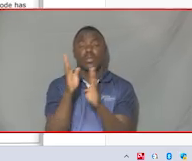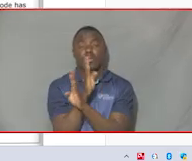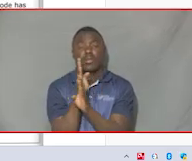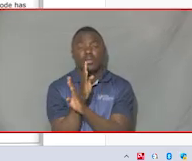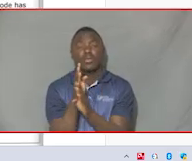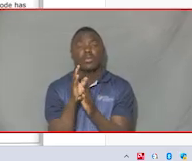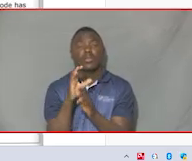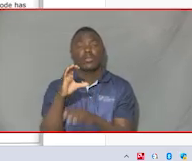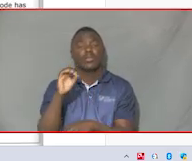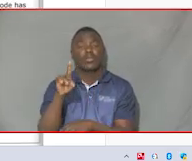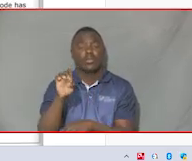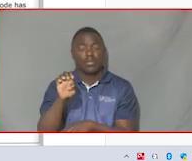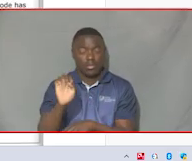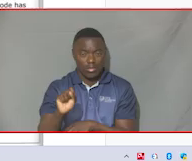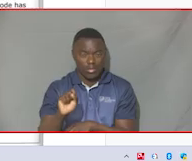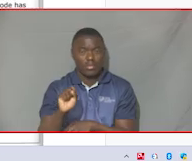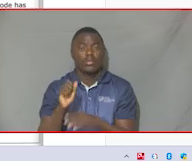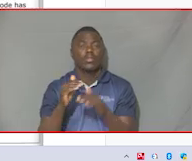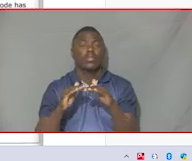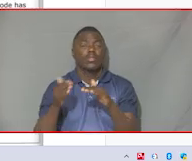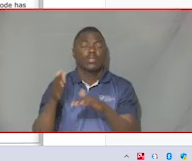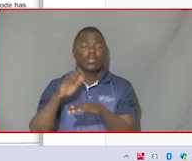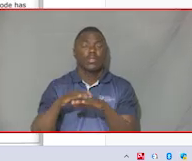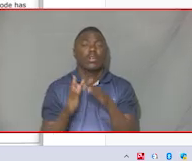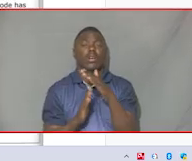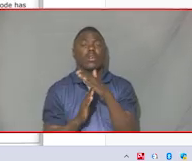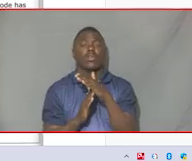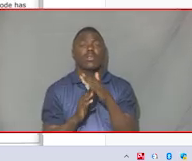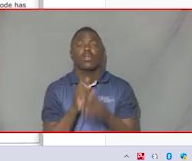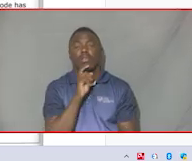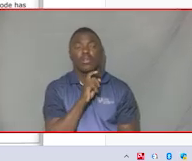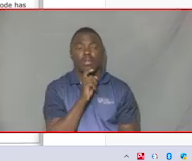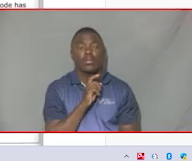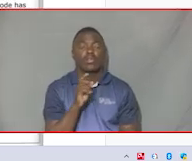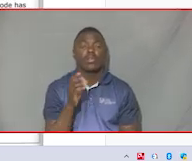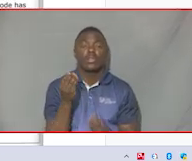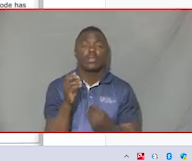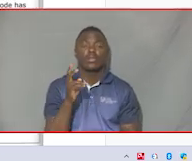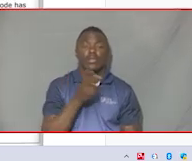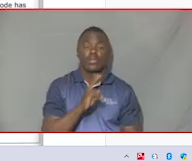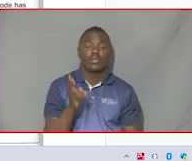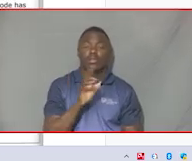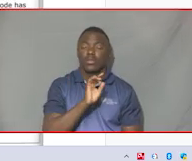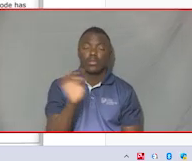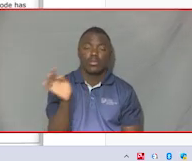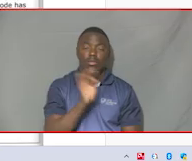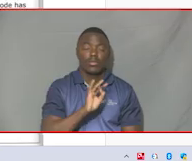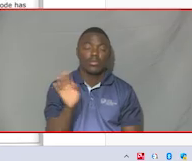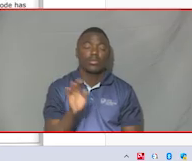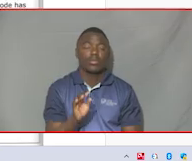using the numbers above? Numbers may only be used once. It's a 4-digit PIN